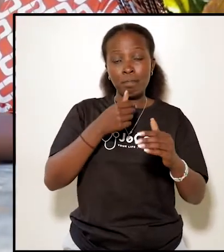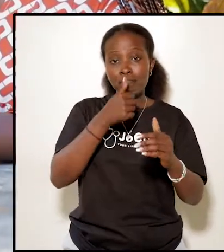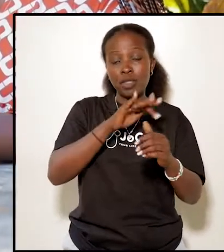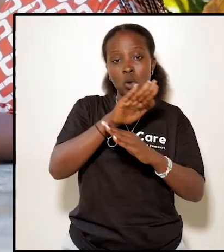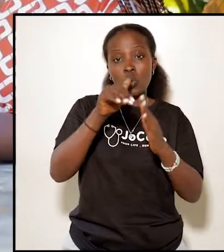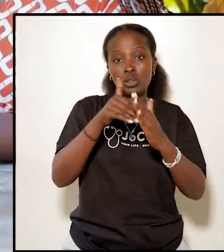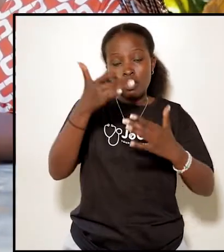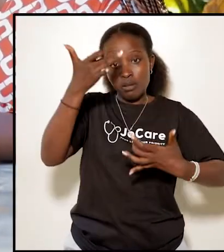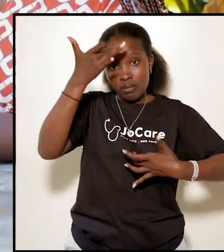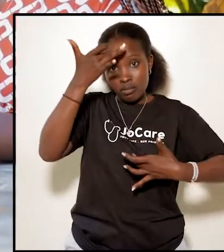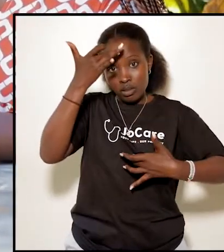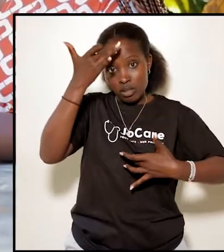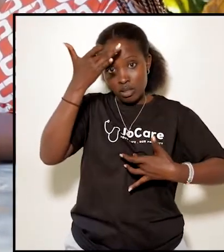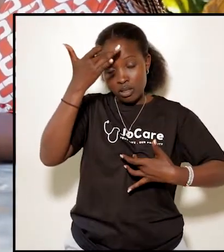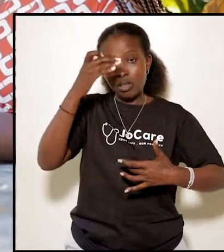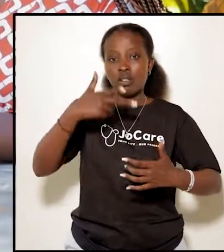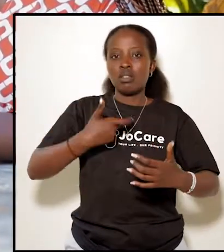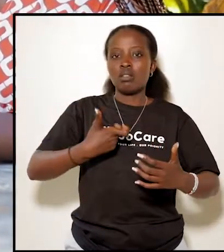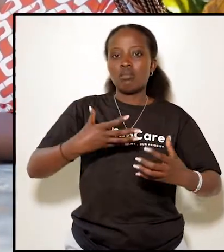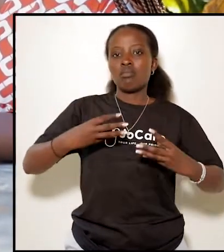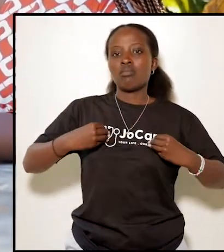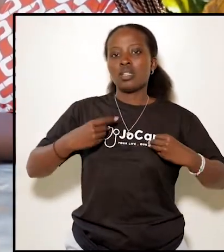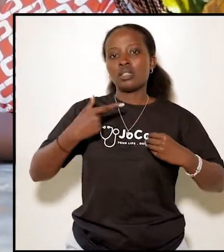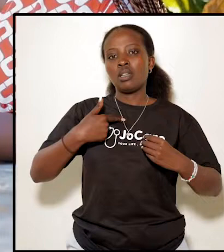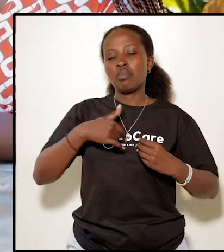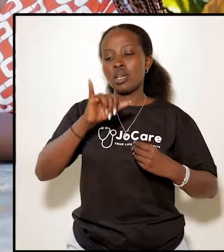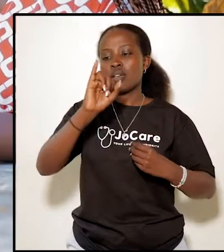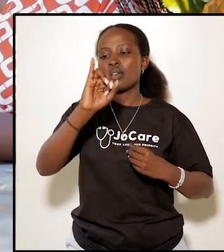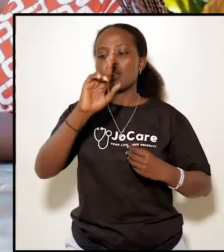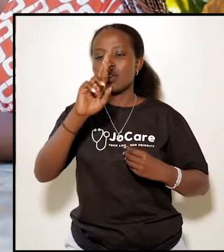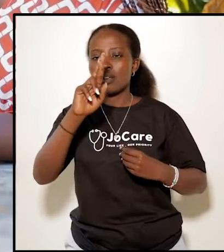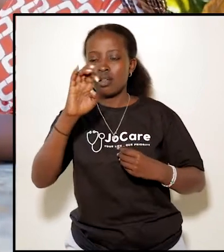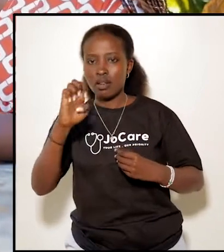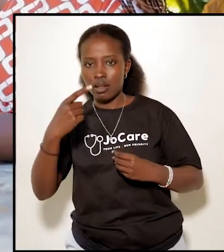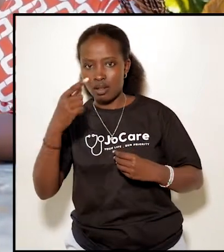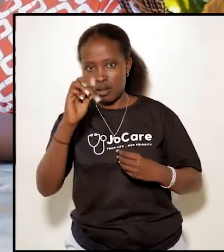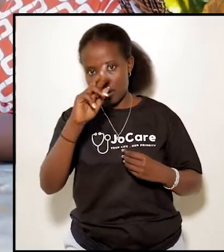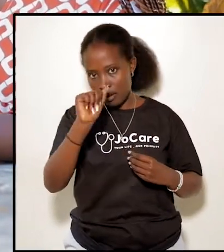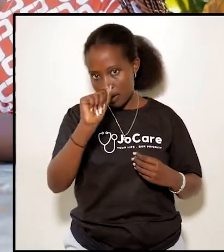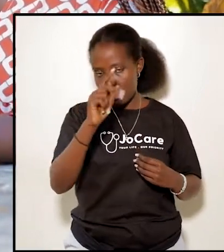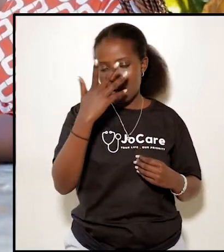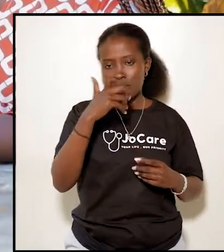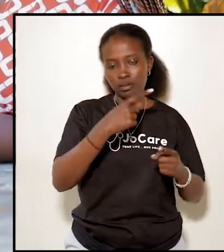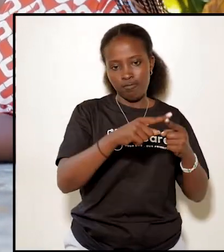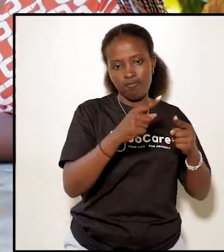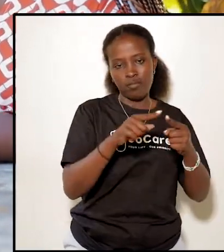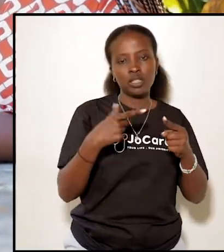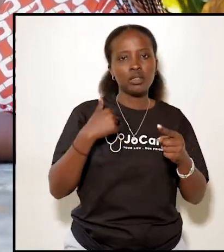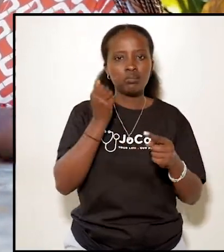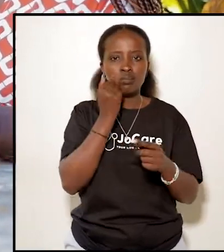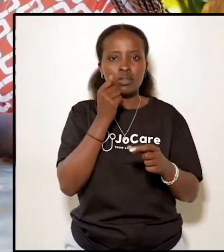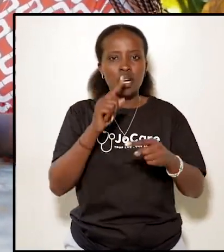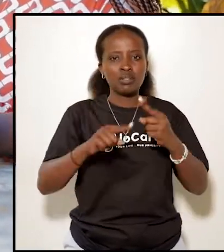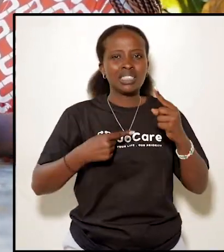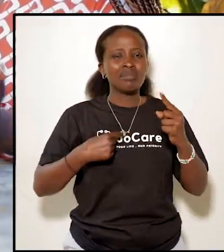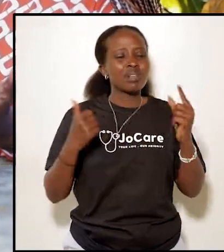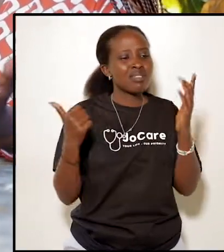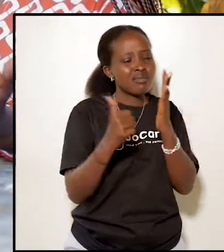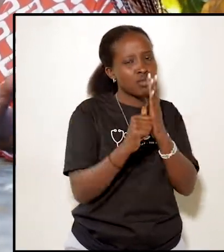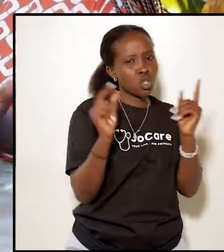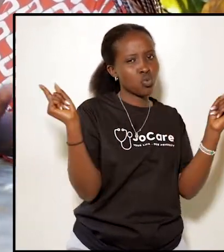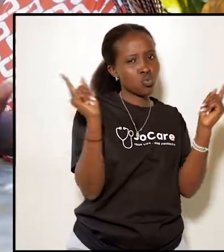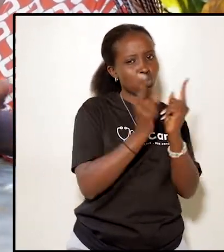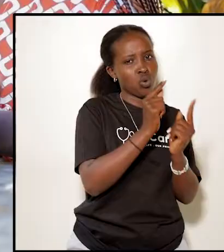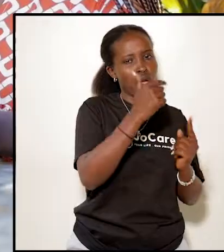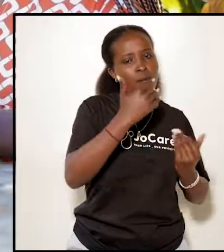pelvic inflammatory disease, they may also cause irregularities, Okay. in that they are affecting the pelvis,